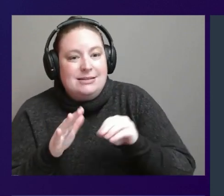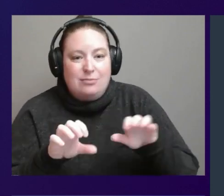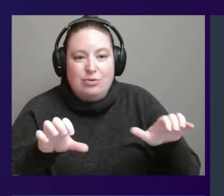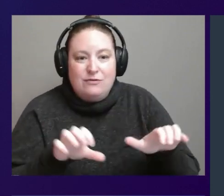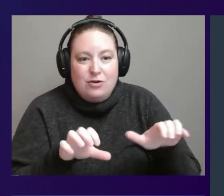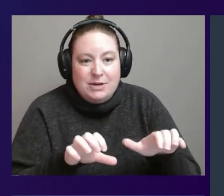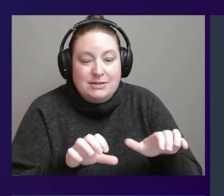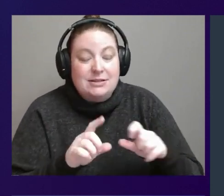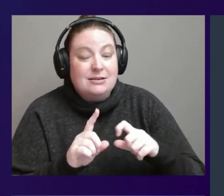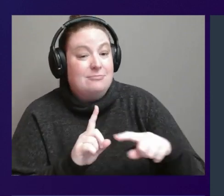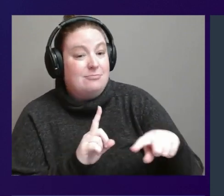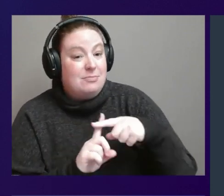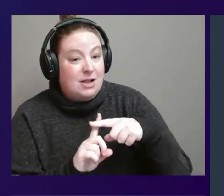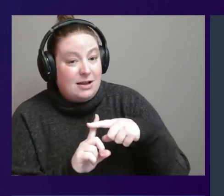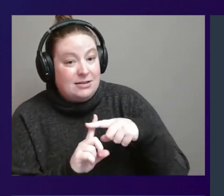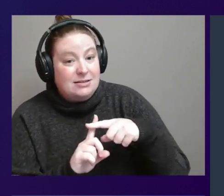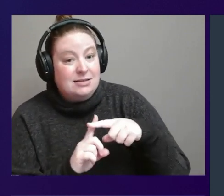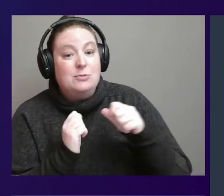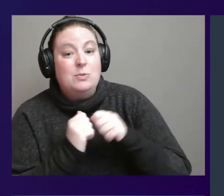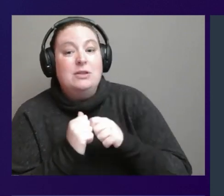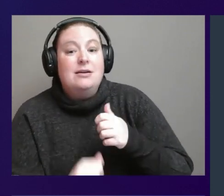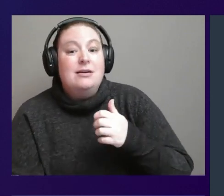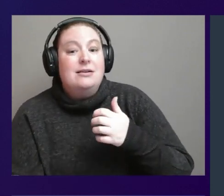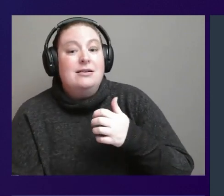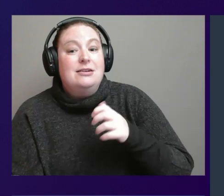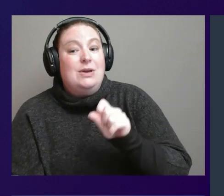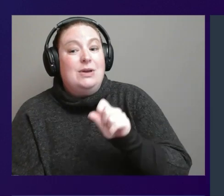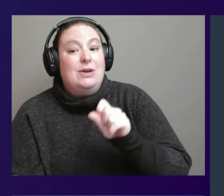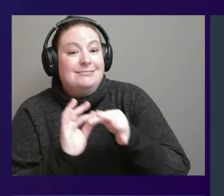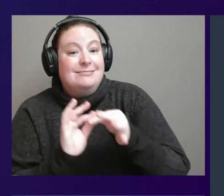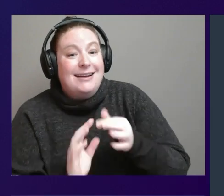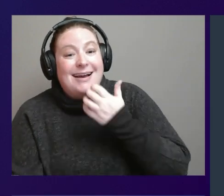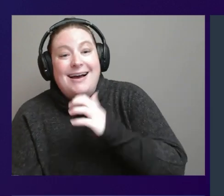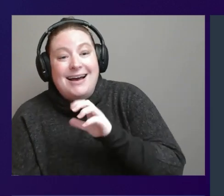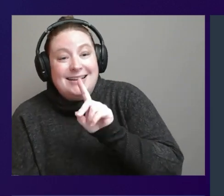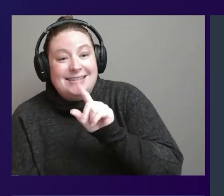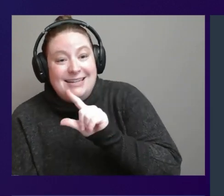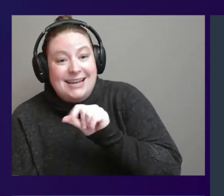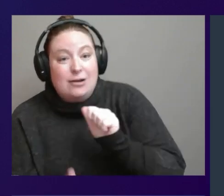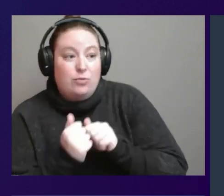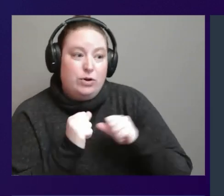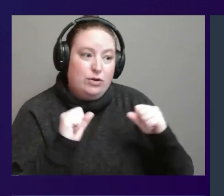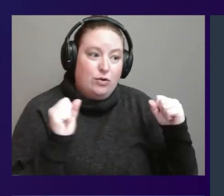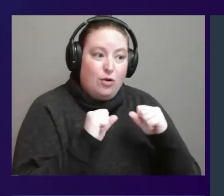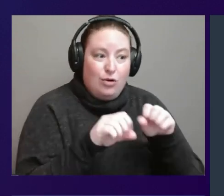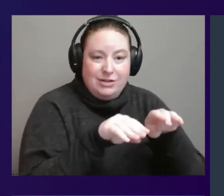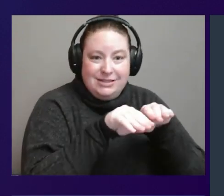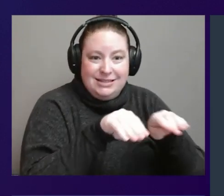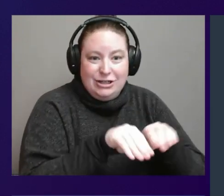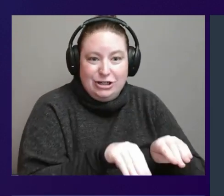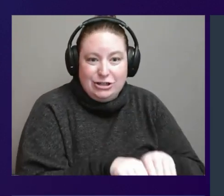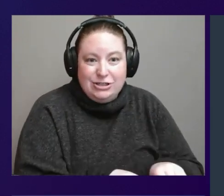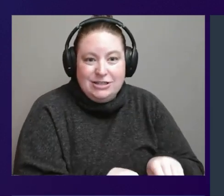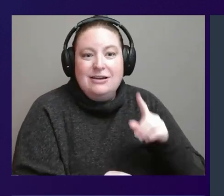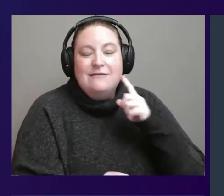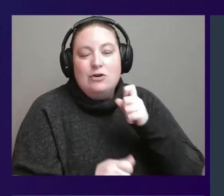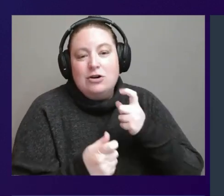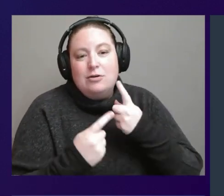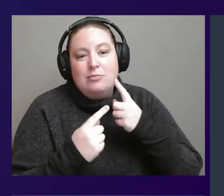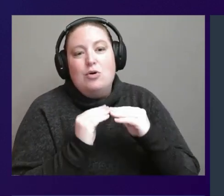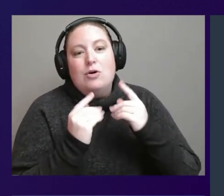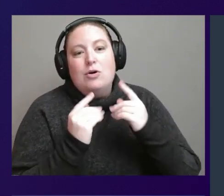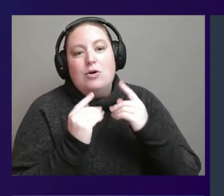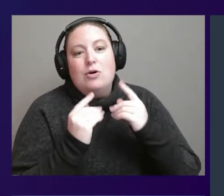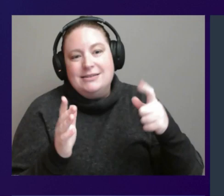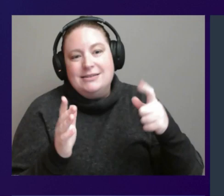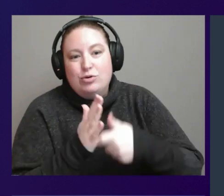capabilities to tier hot data to cold tiers to lower the overall effective price of your SaaS and analytics application storage